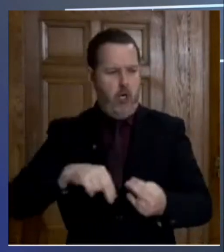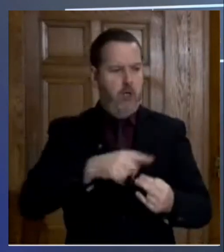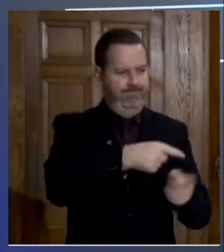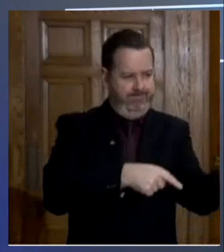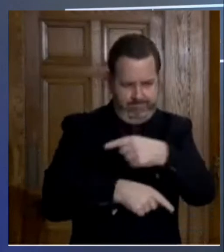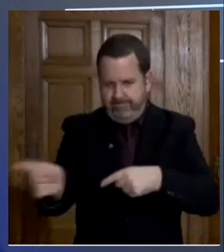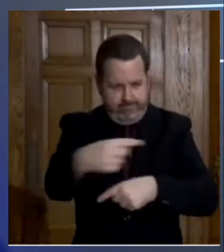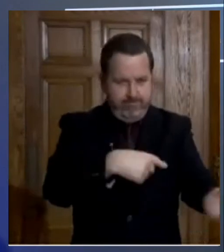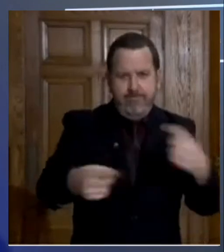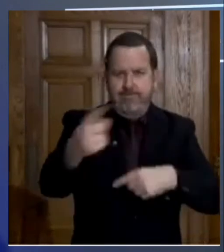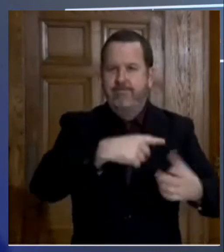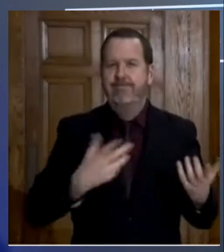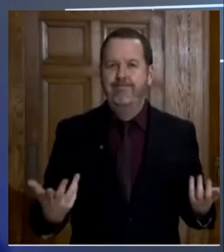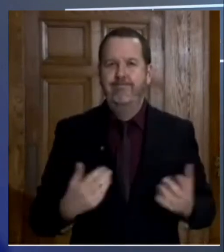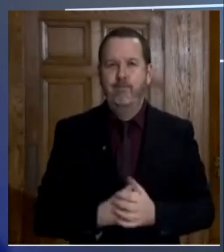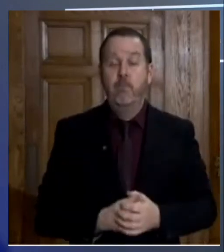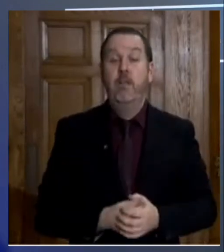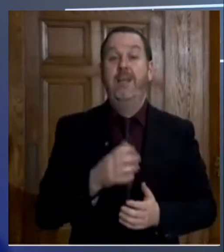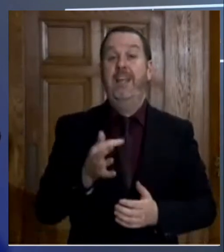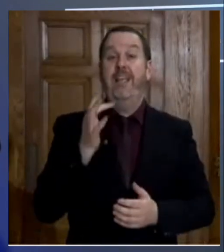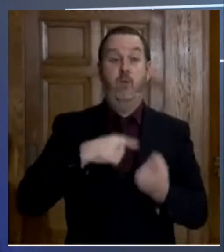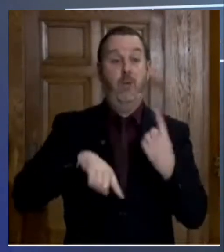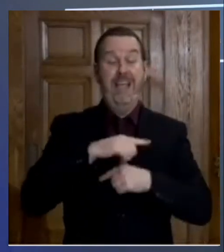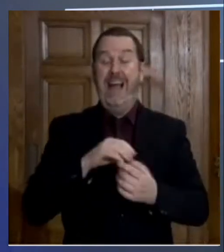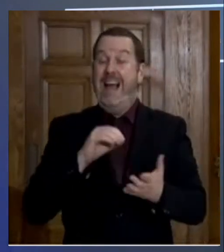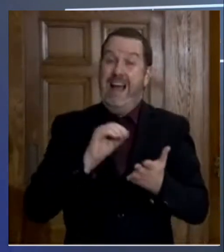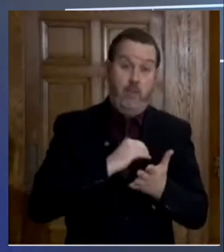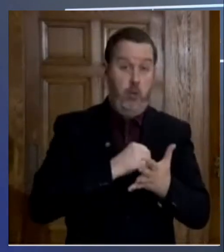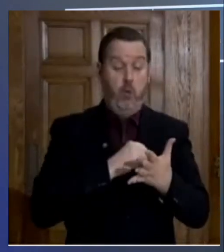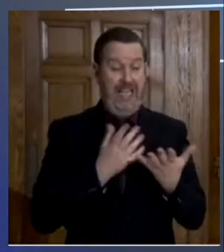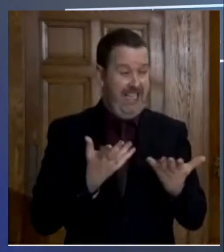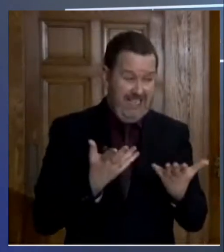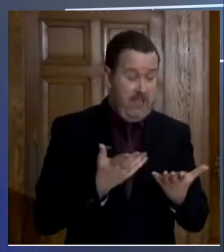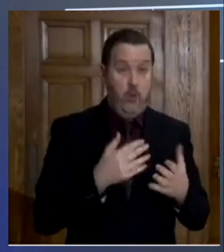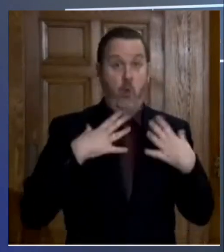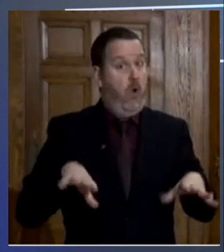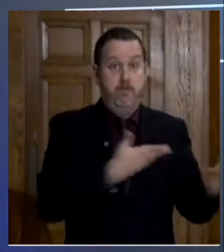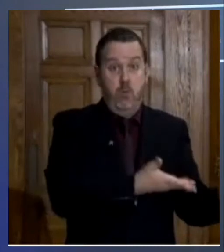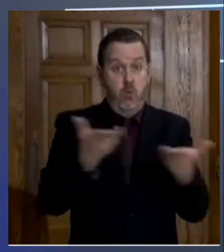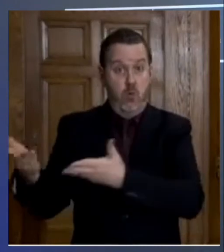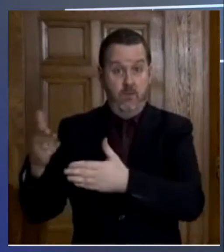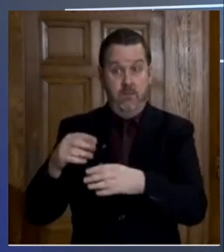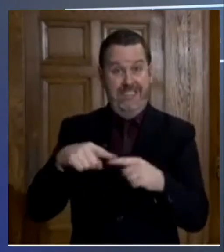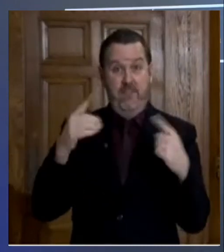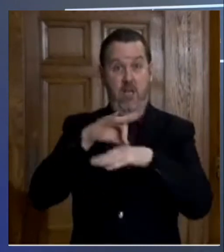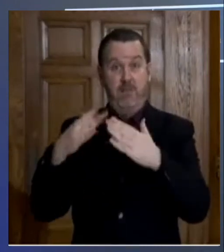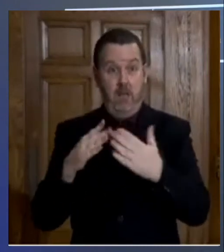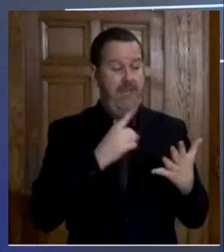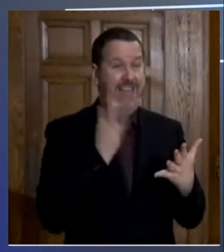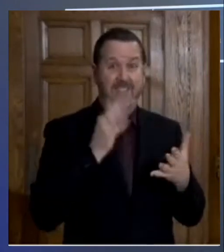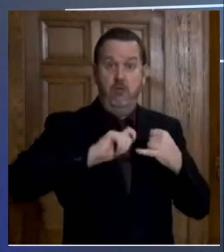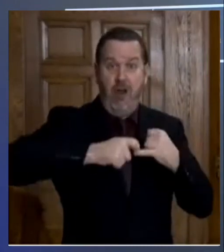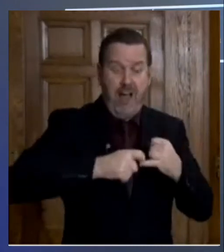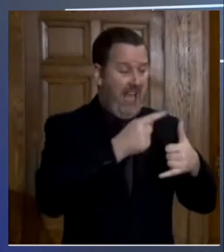that if we have to, and it is, I suppose, a last resort, that we have to transport patients between hospitals, we have the ability to do that.